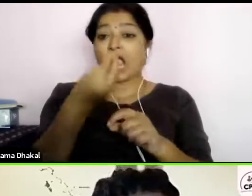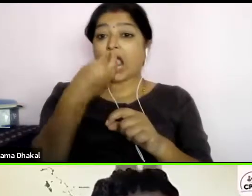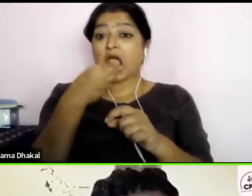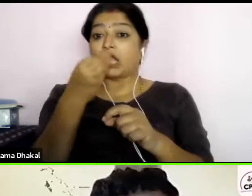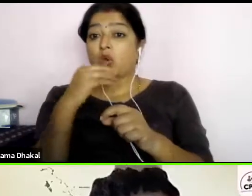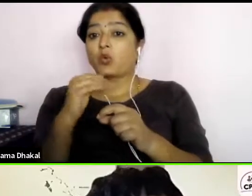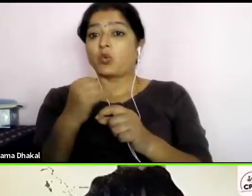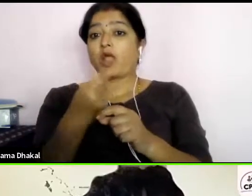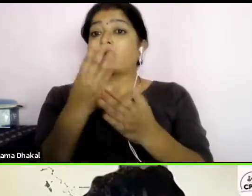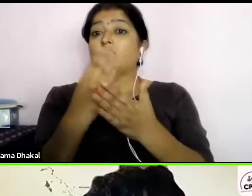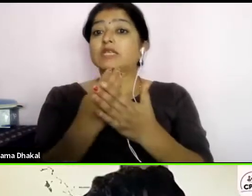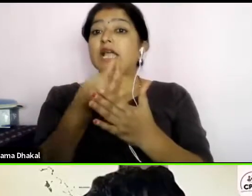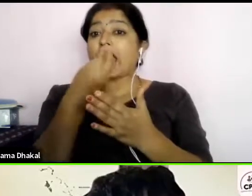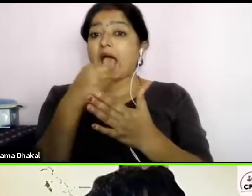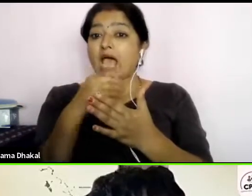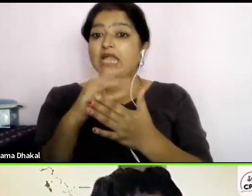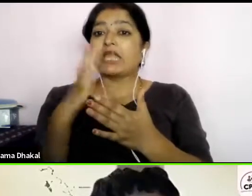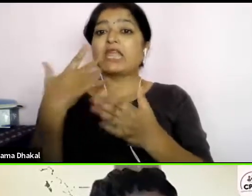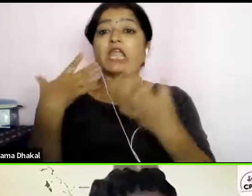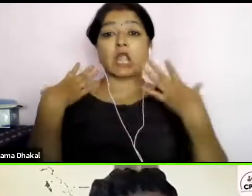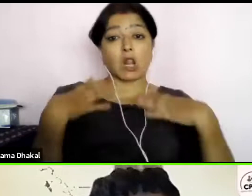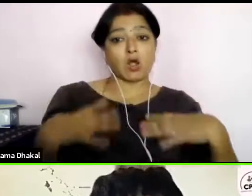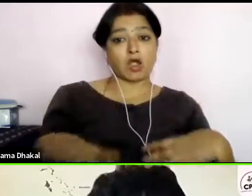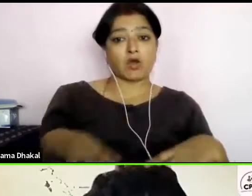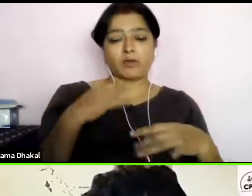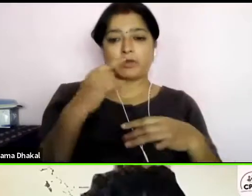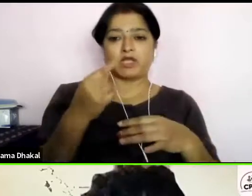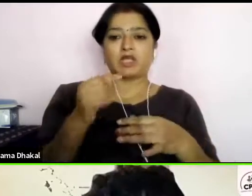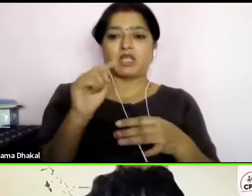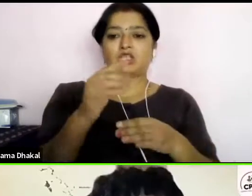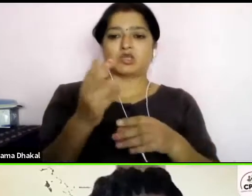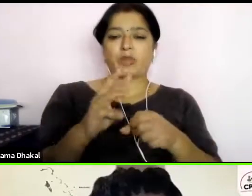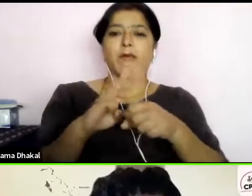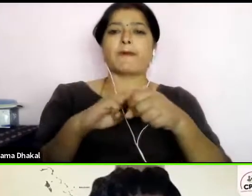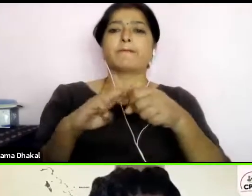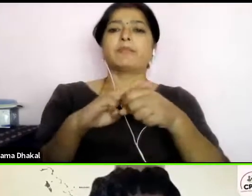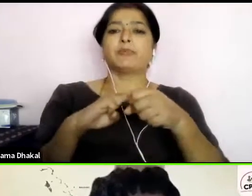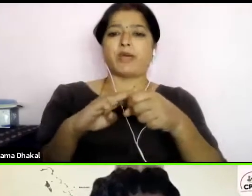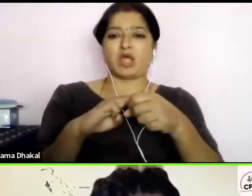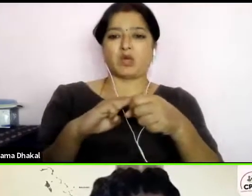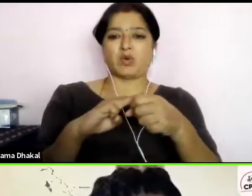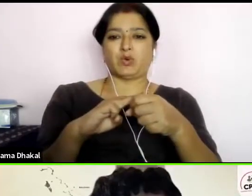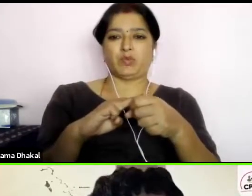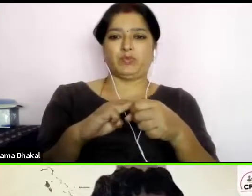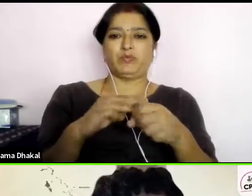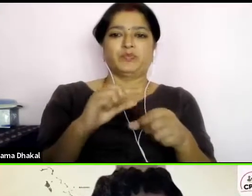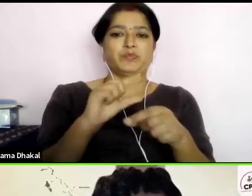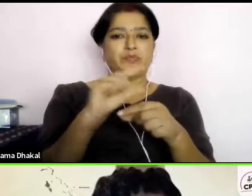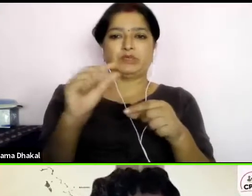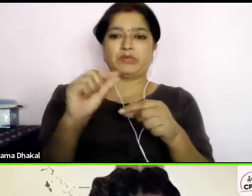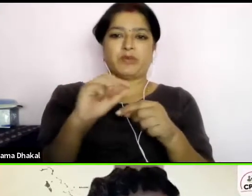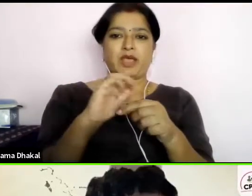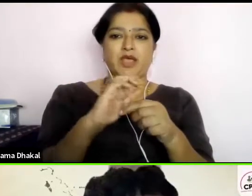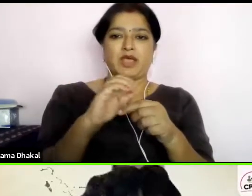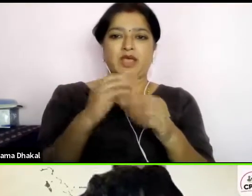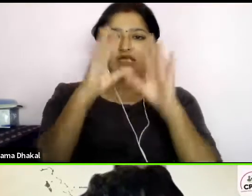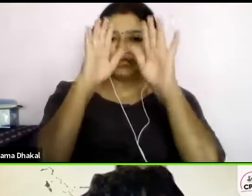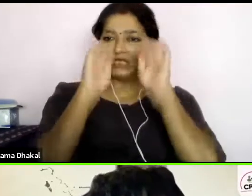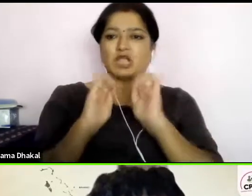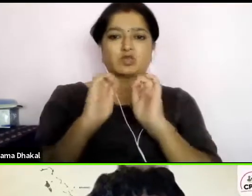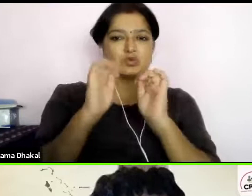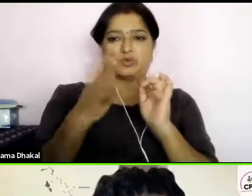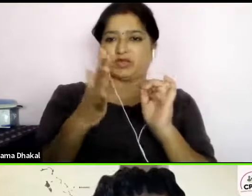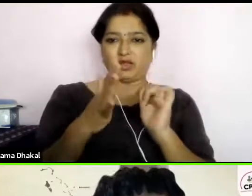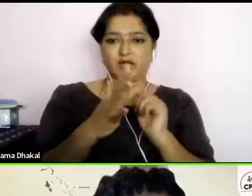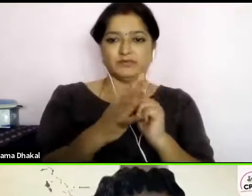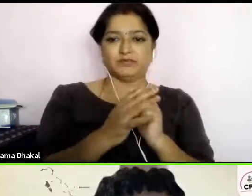that is leaving persons on the margin during a pandemic when persons are even being shoved further to the